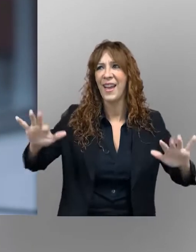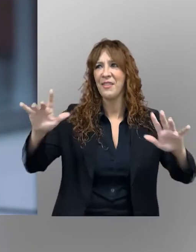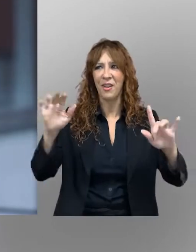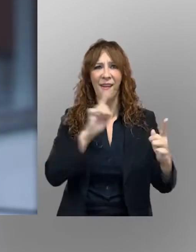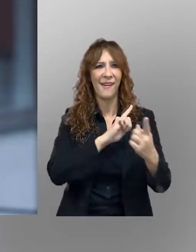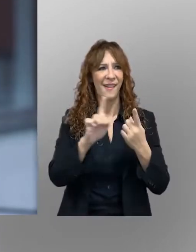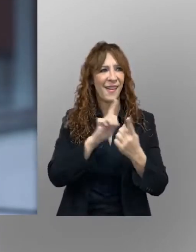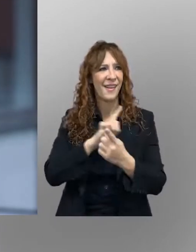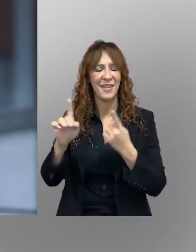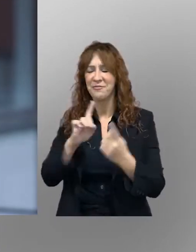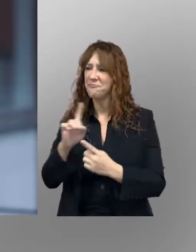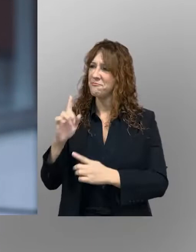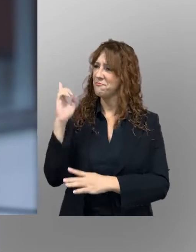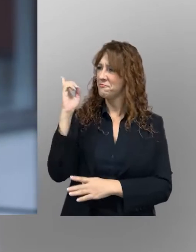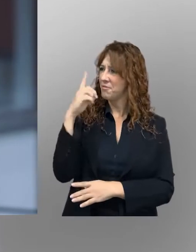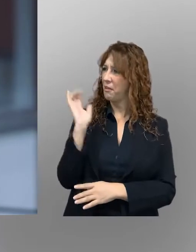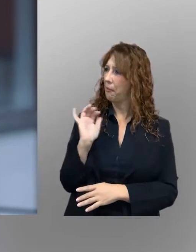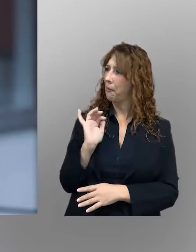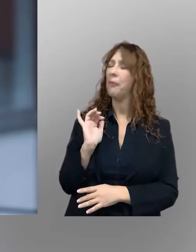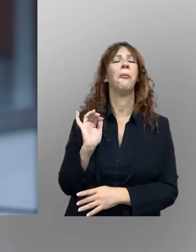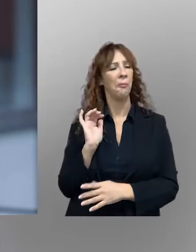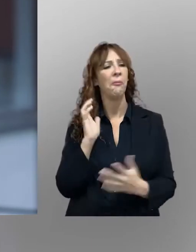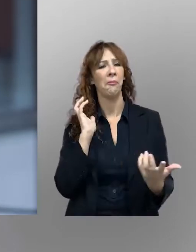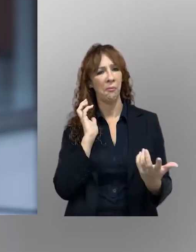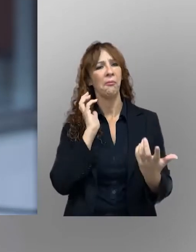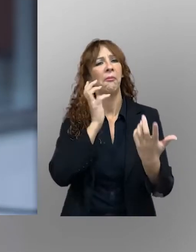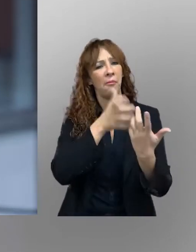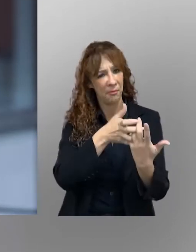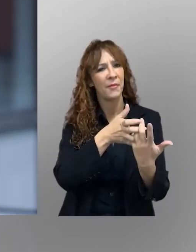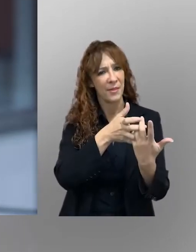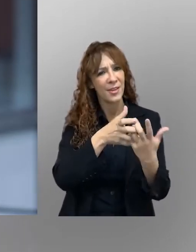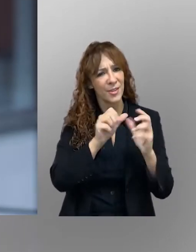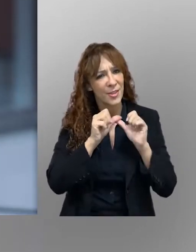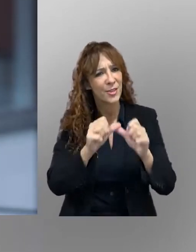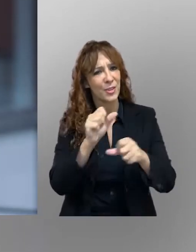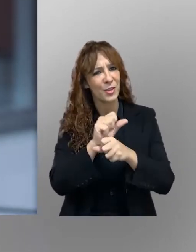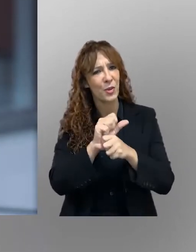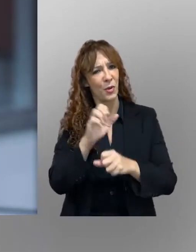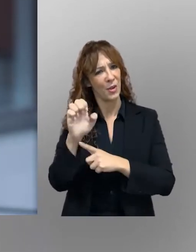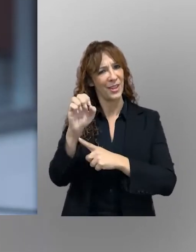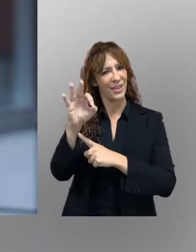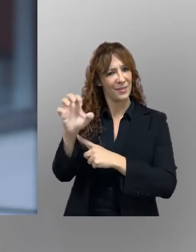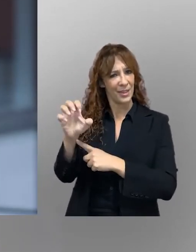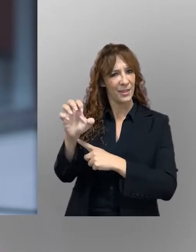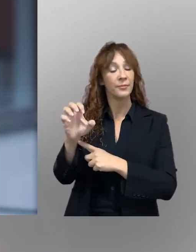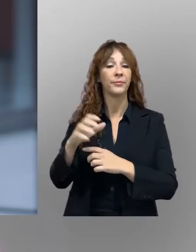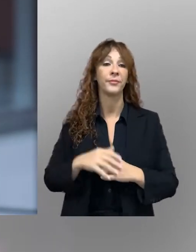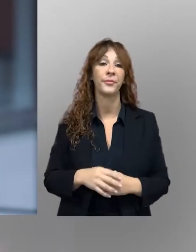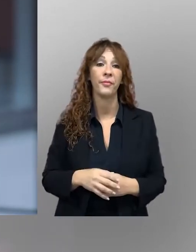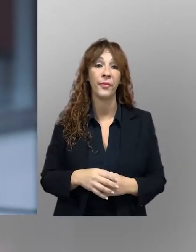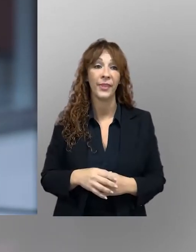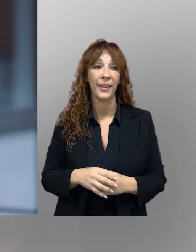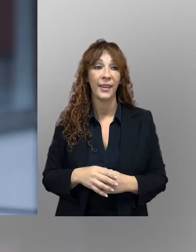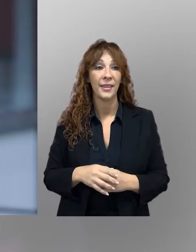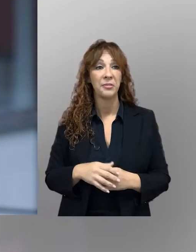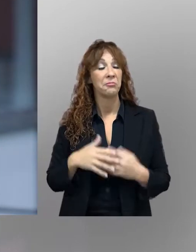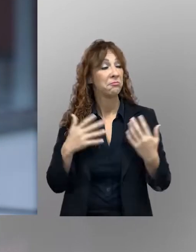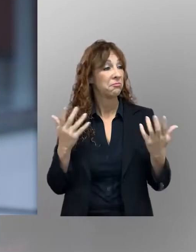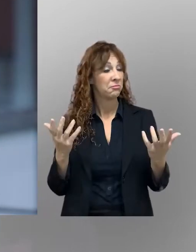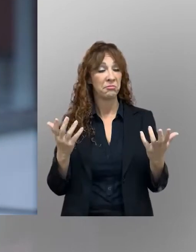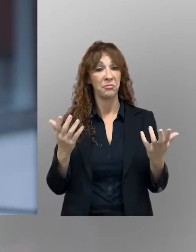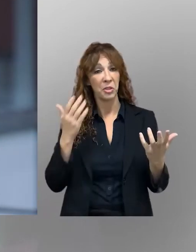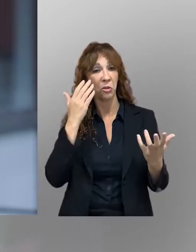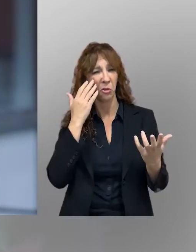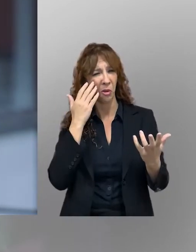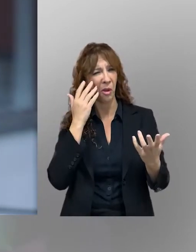were everywhere. And so it just seemed like such a natural fit for my work to continue with Equip for Equality, especially because, you